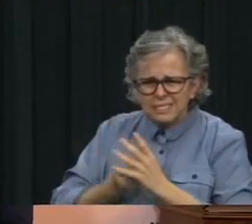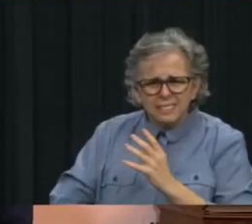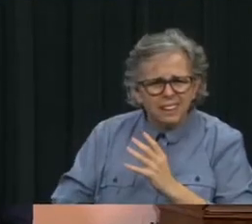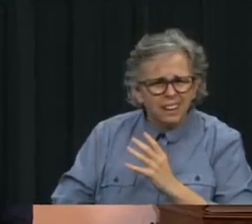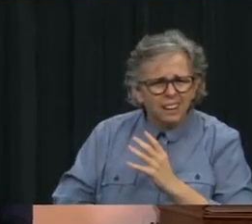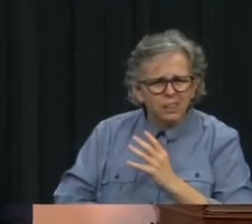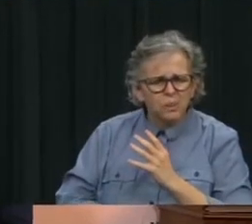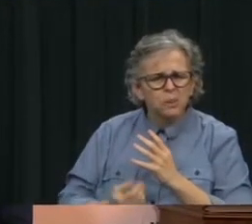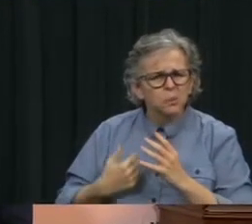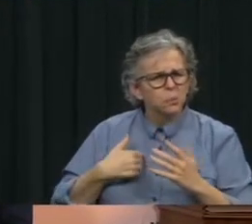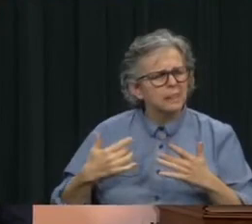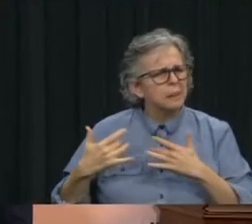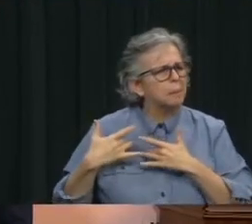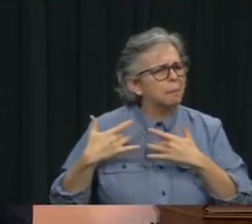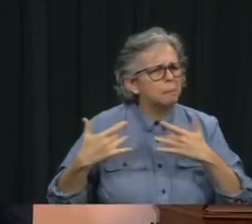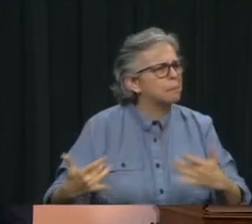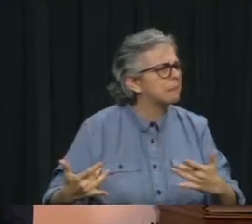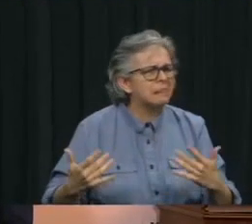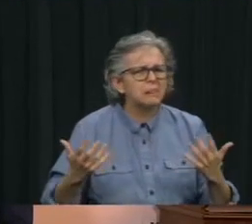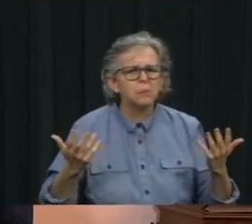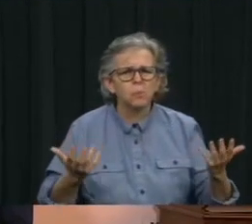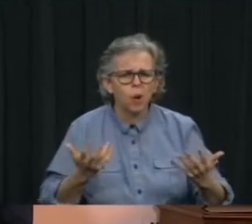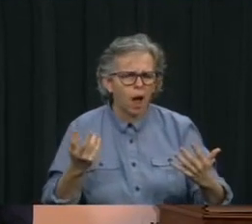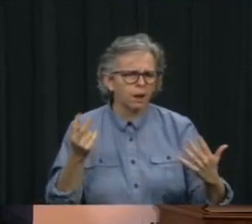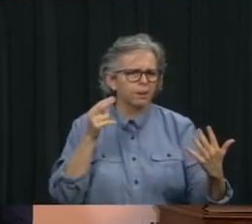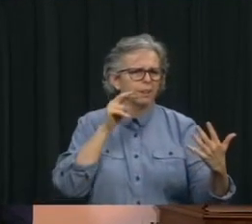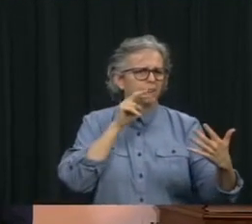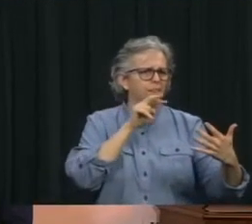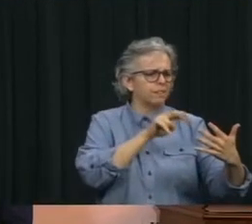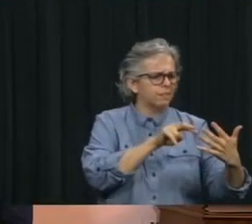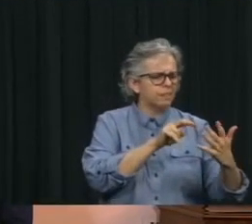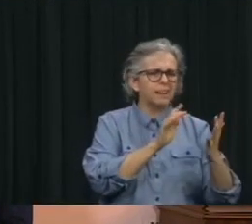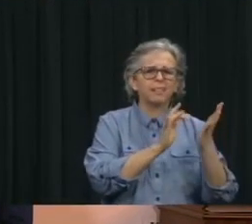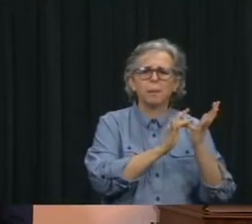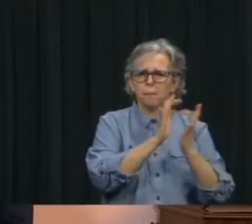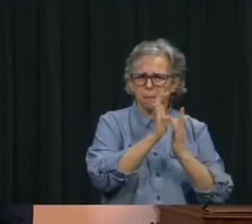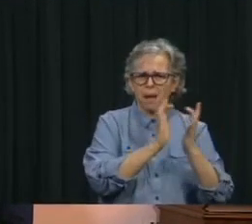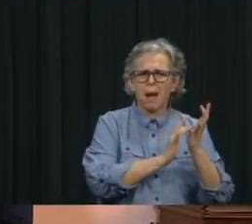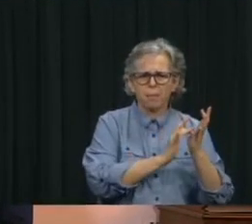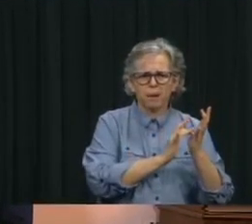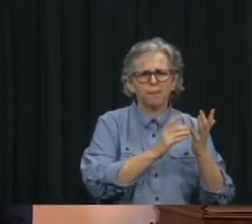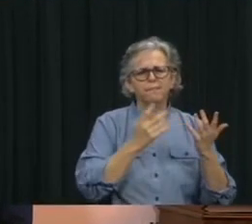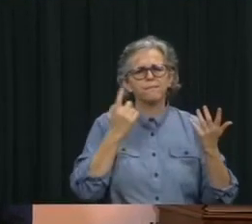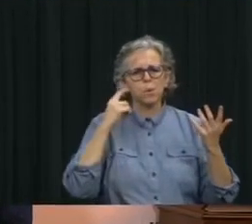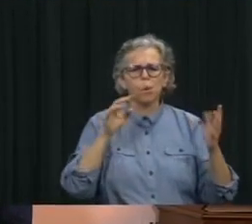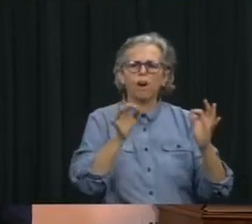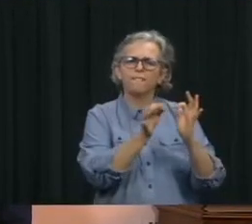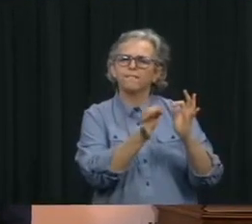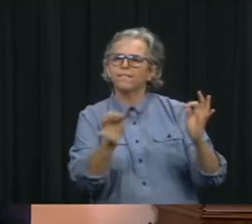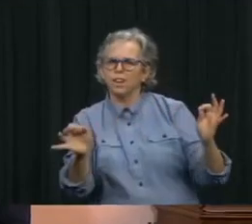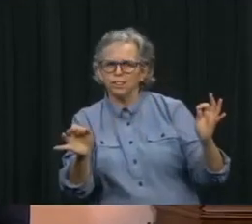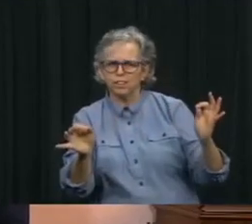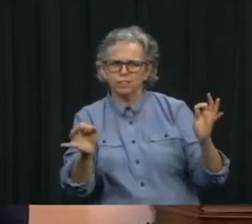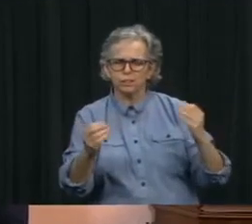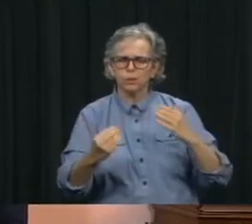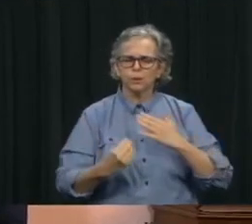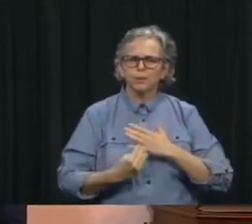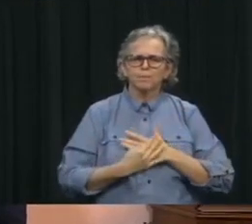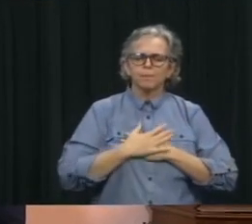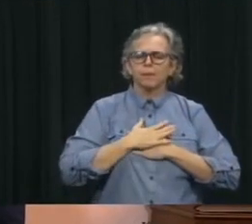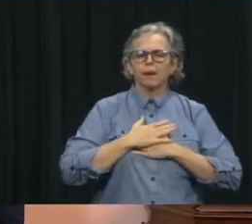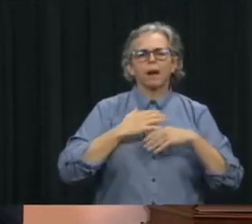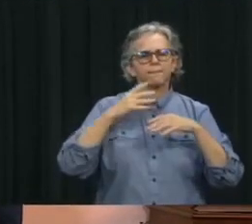often turn to the Scripture for comfort. The 23rd Psalm, so often read